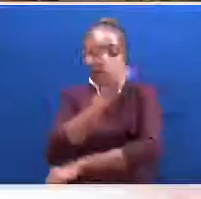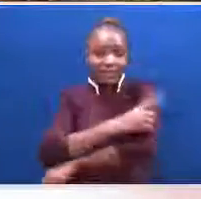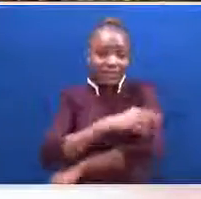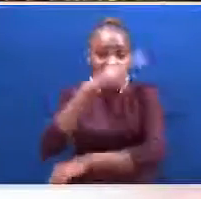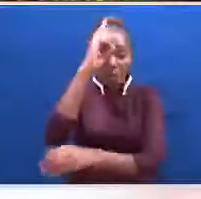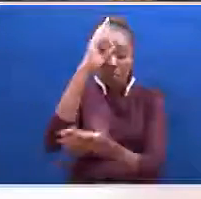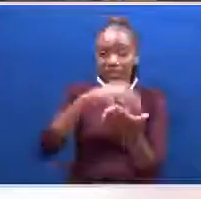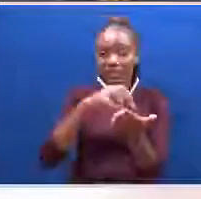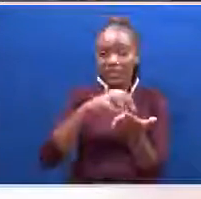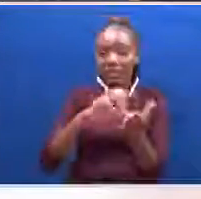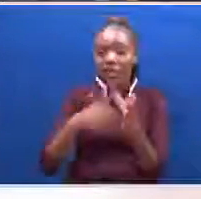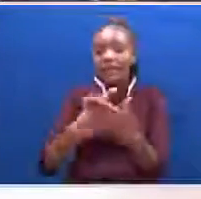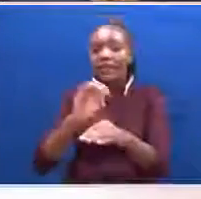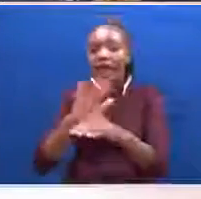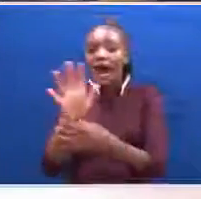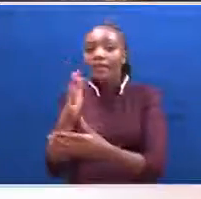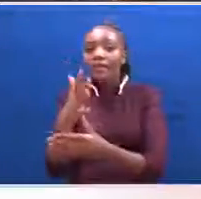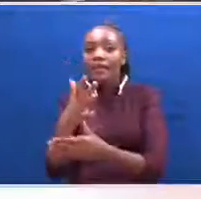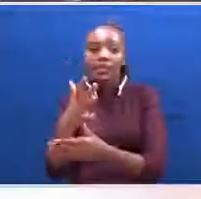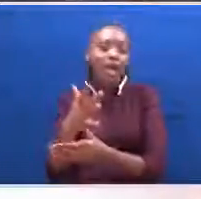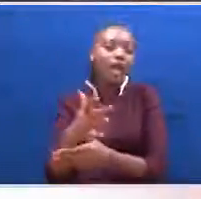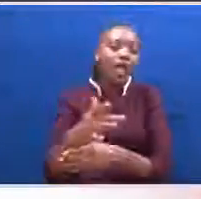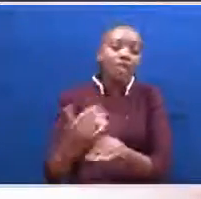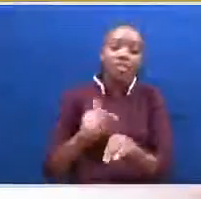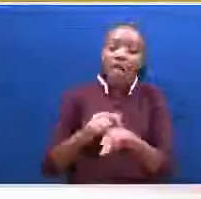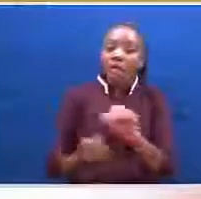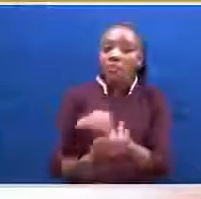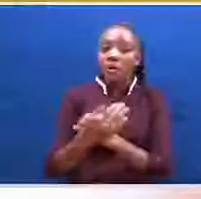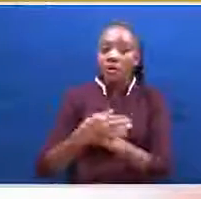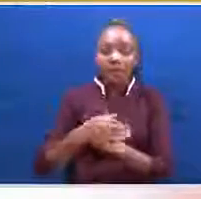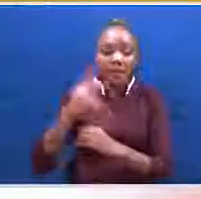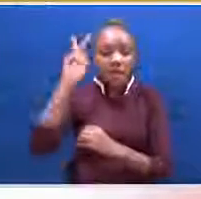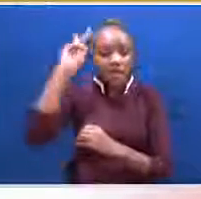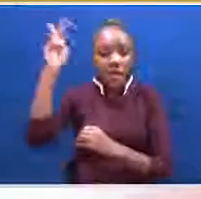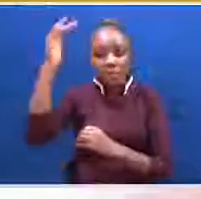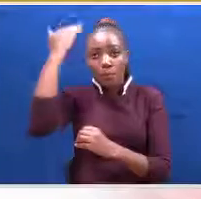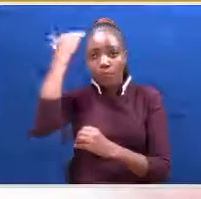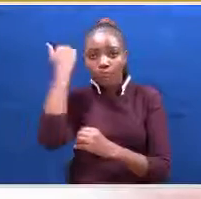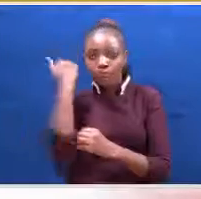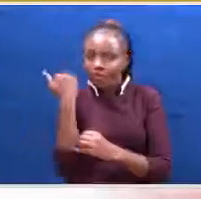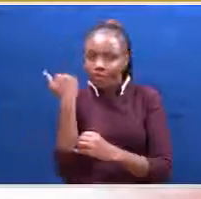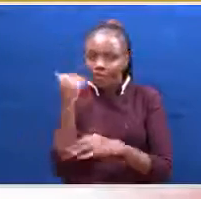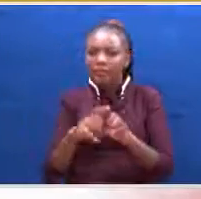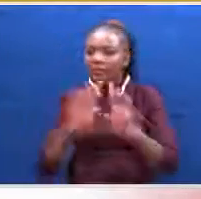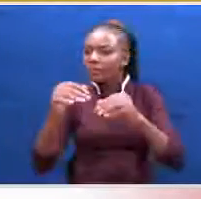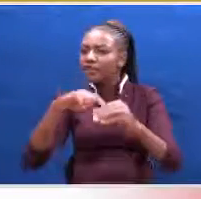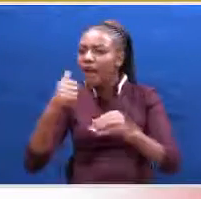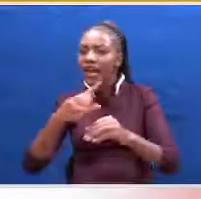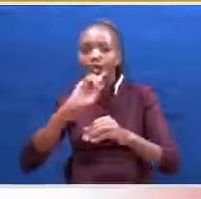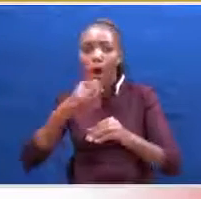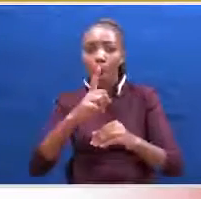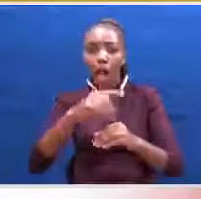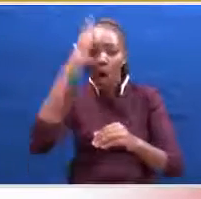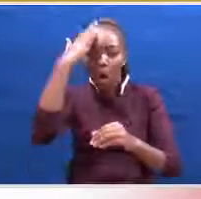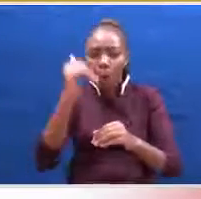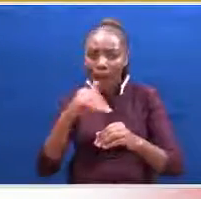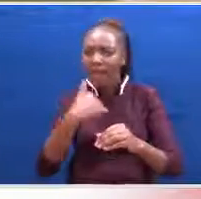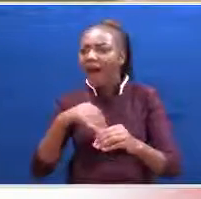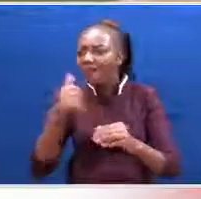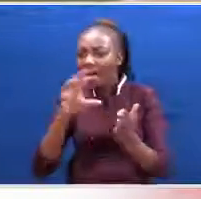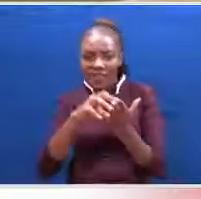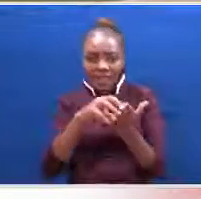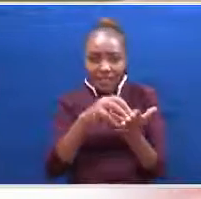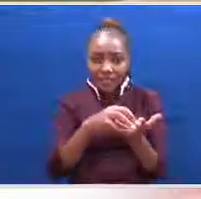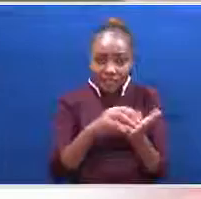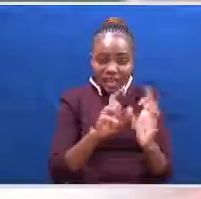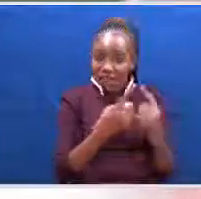custody. Earlier Thursday morning, the Kiambu magistrate postponed another ruling in which Sonko is facing, among other assault